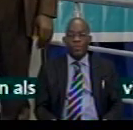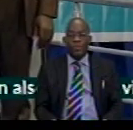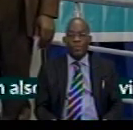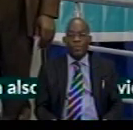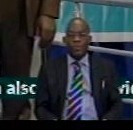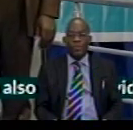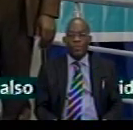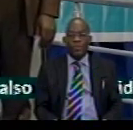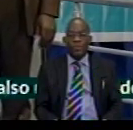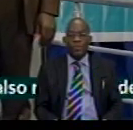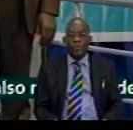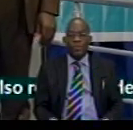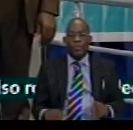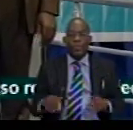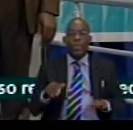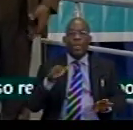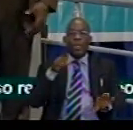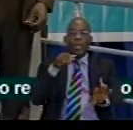At the back, check it.